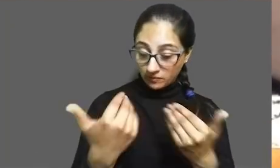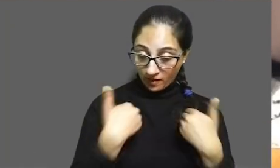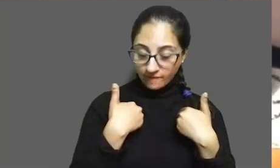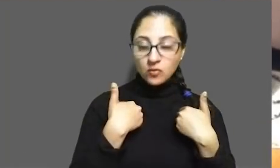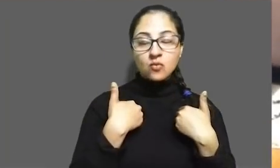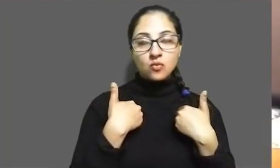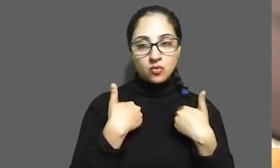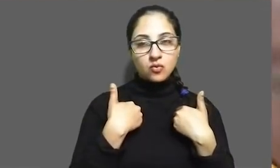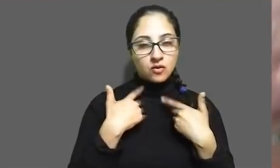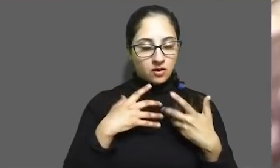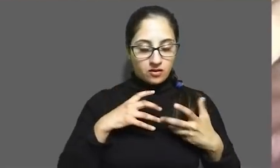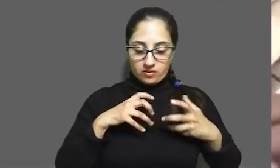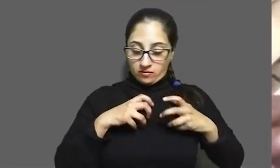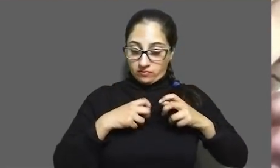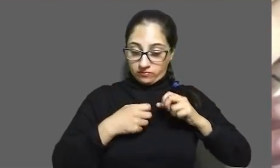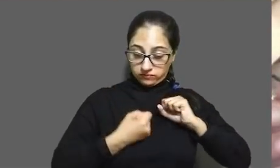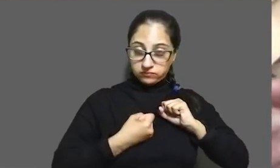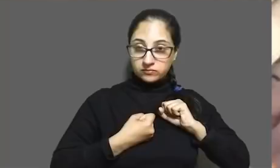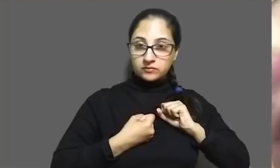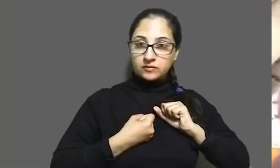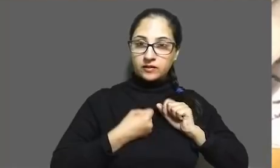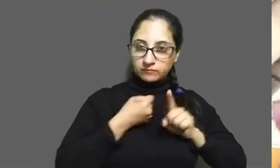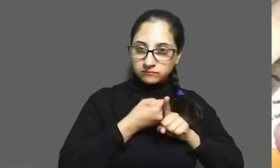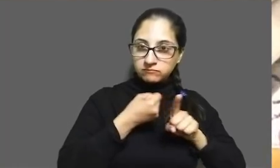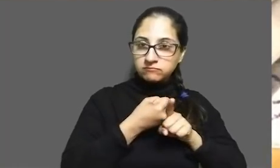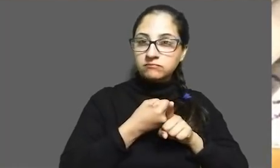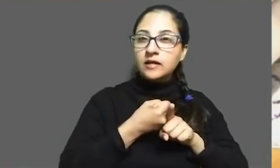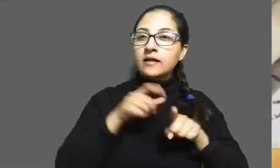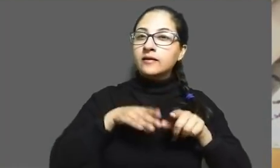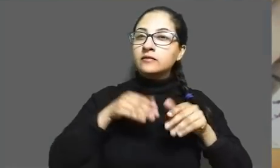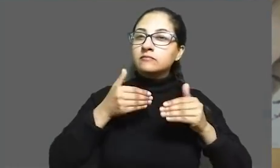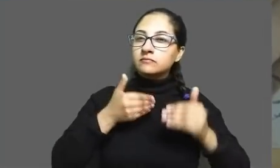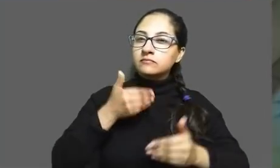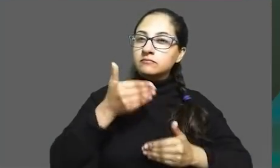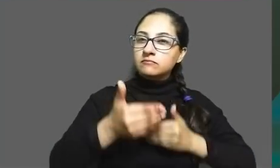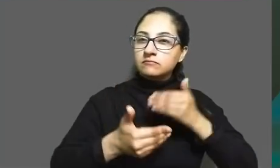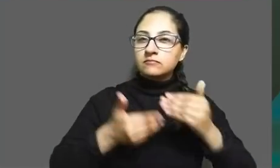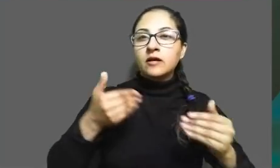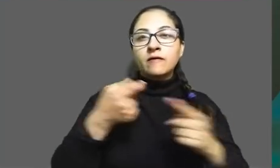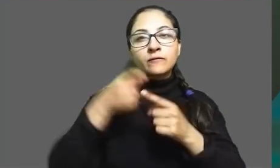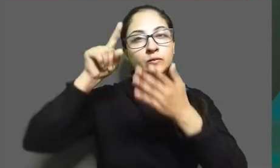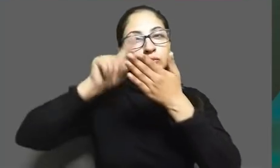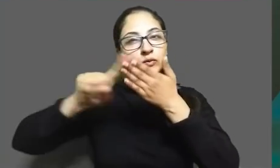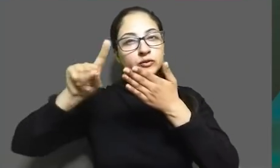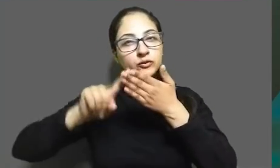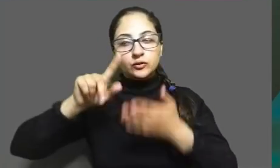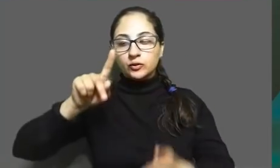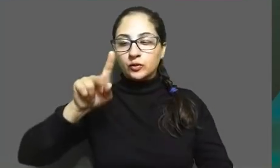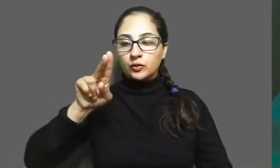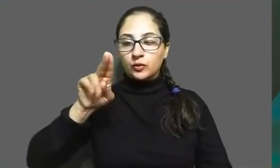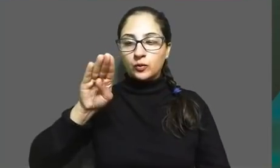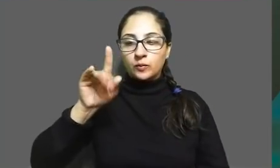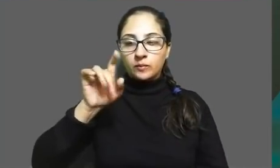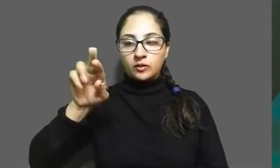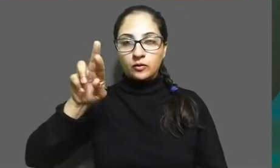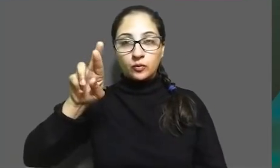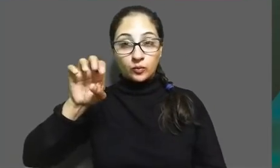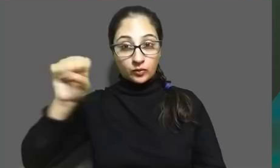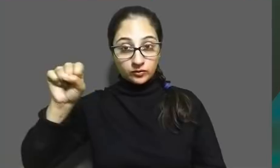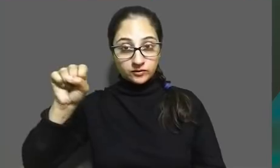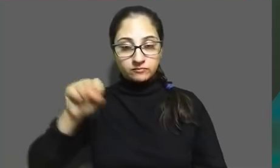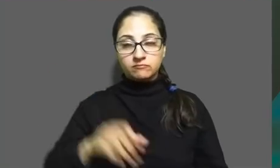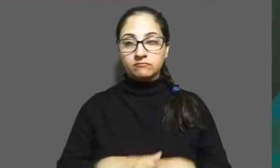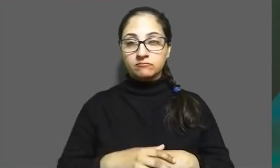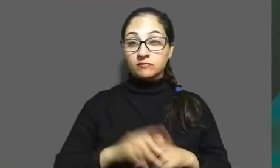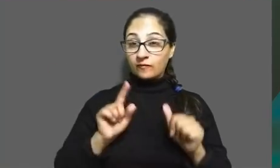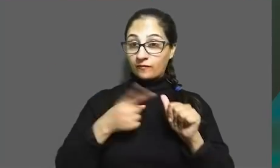through the different stages of grief that Kubler-Ross, a psychologist, describes. Denial that this was happening